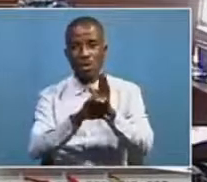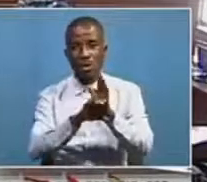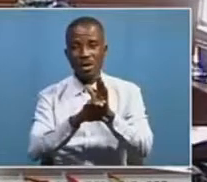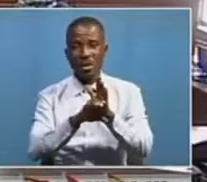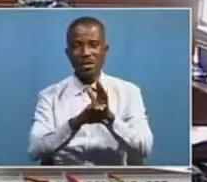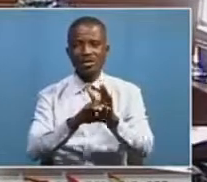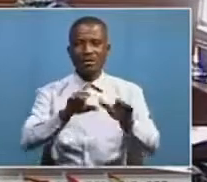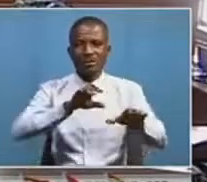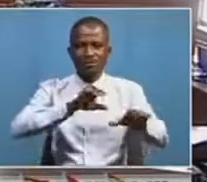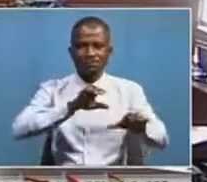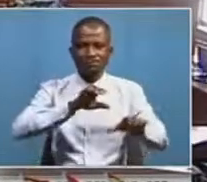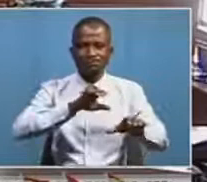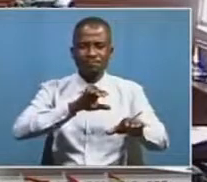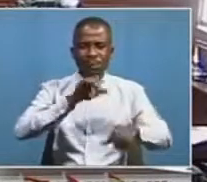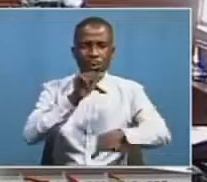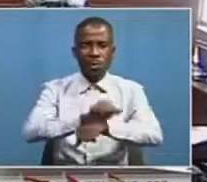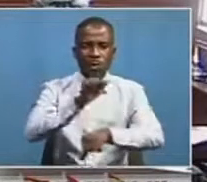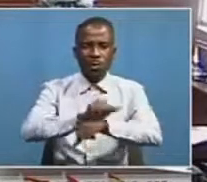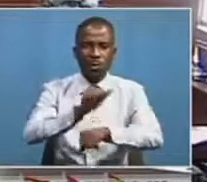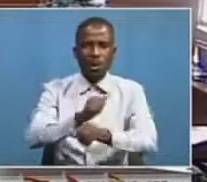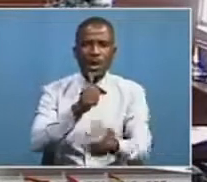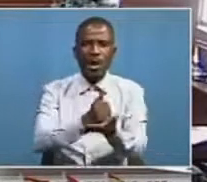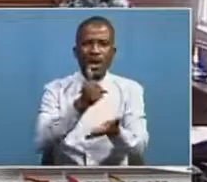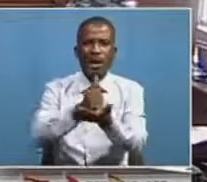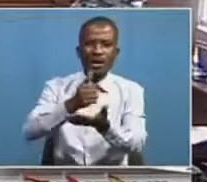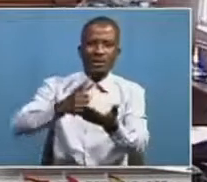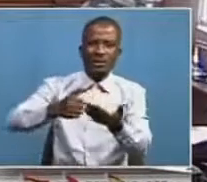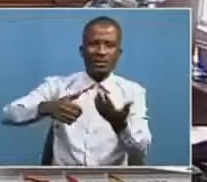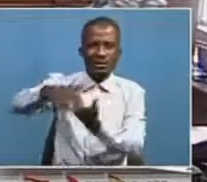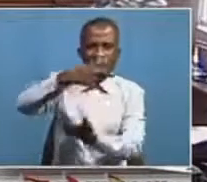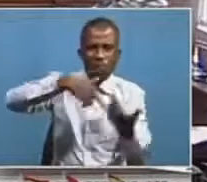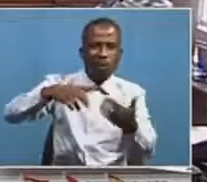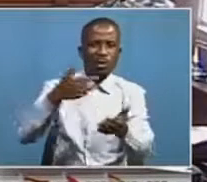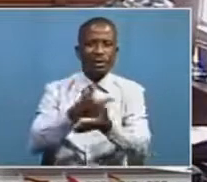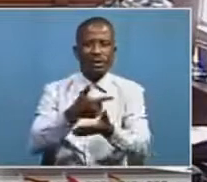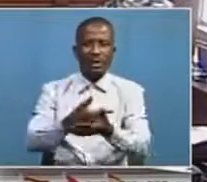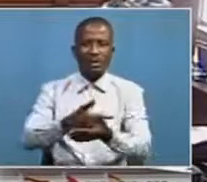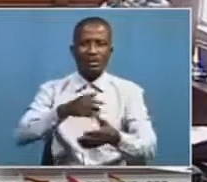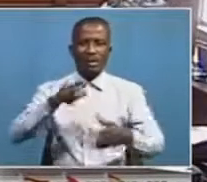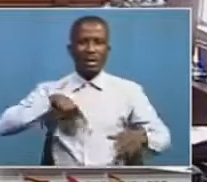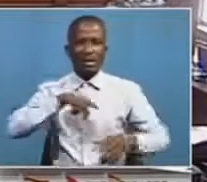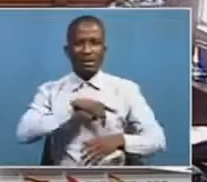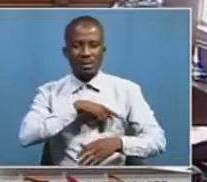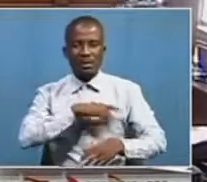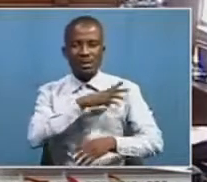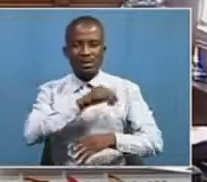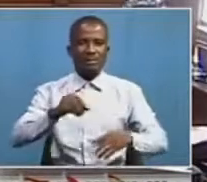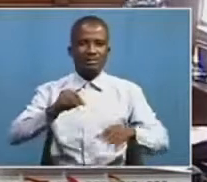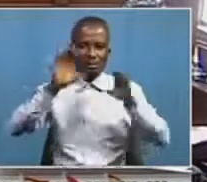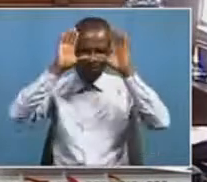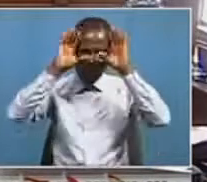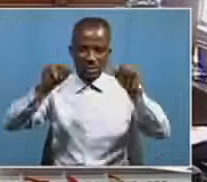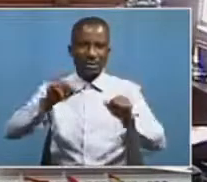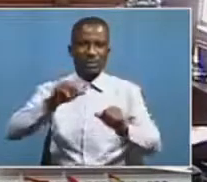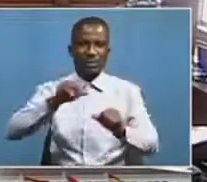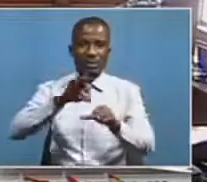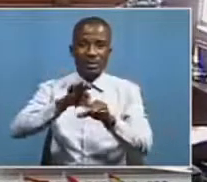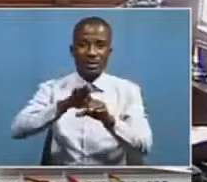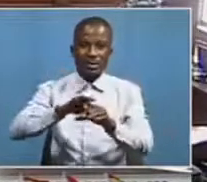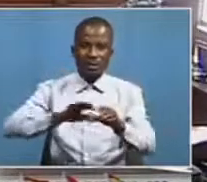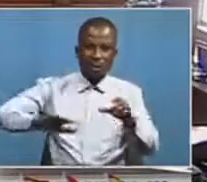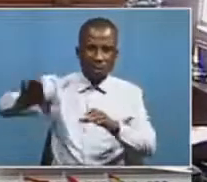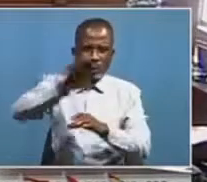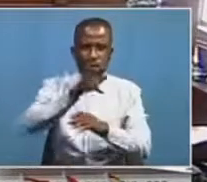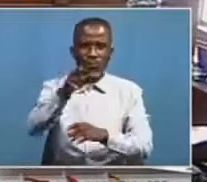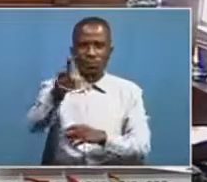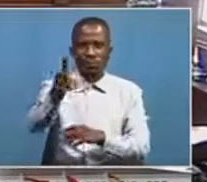to conduct all elections and referenda in Ghana, conducted parliamentary and presidential elections in all 275